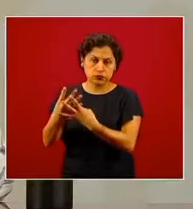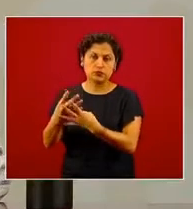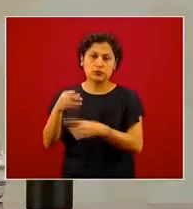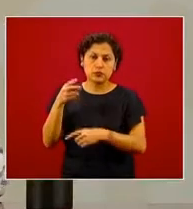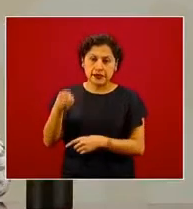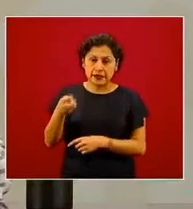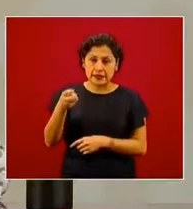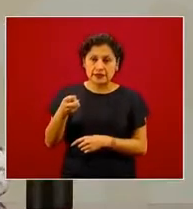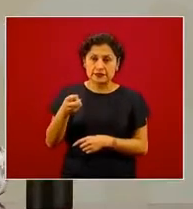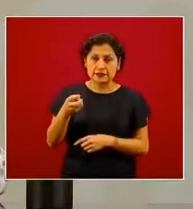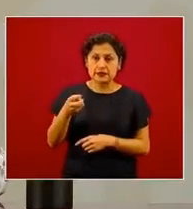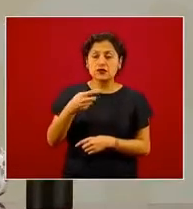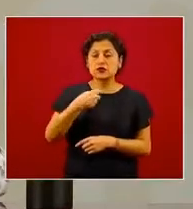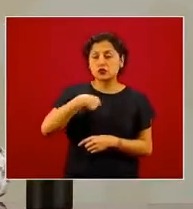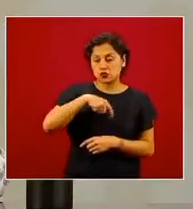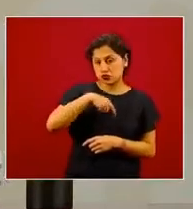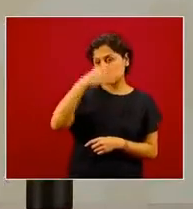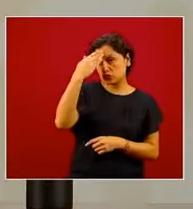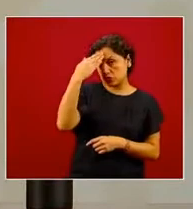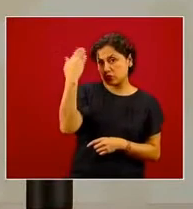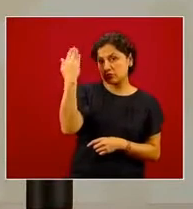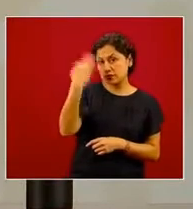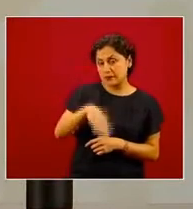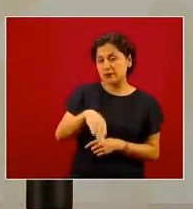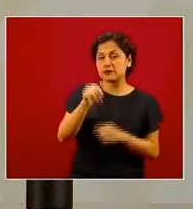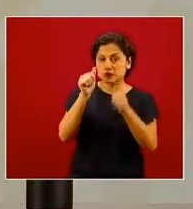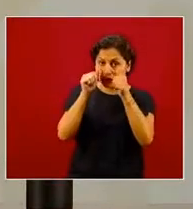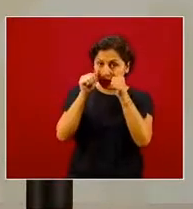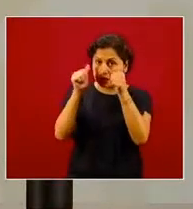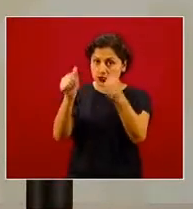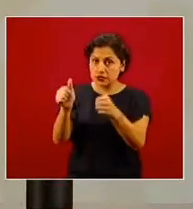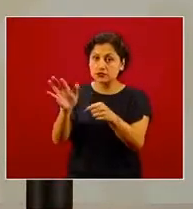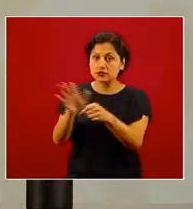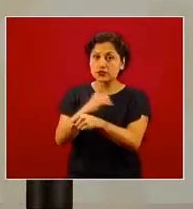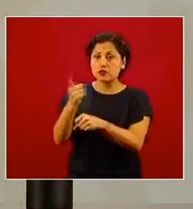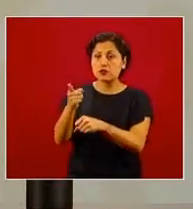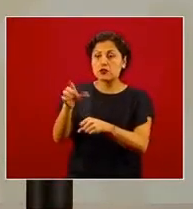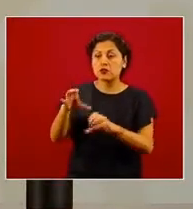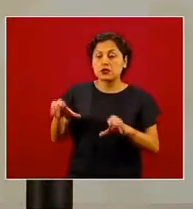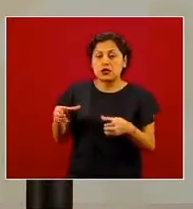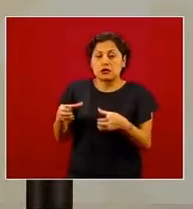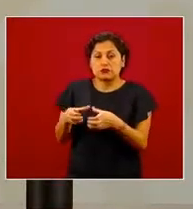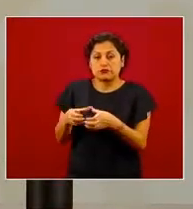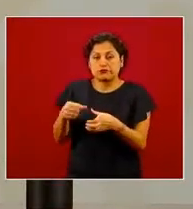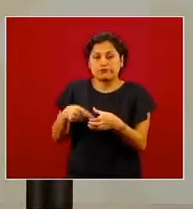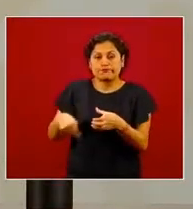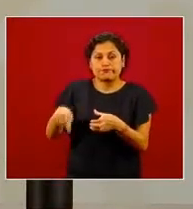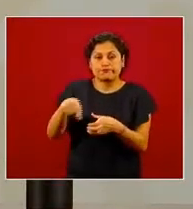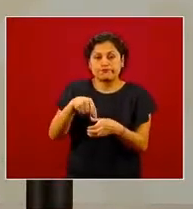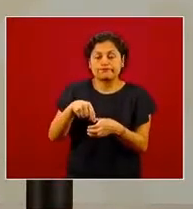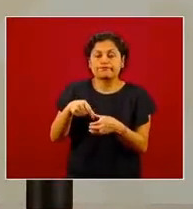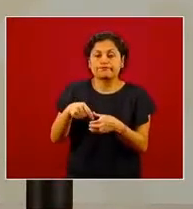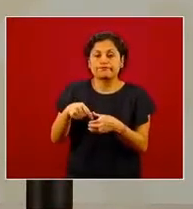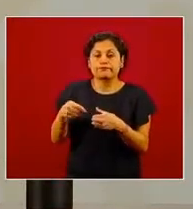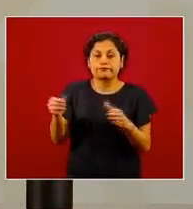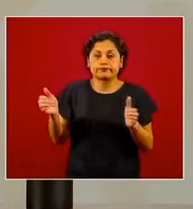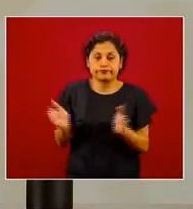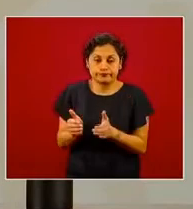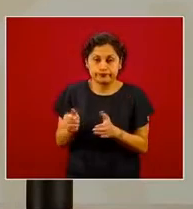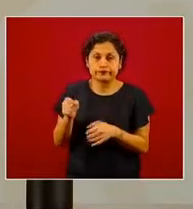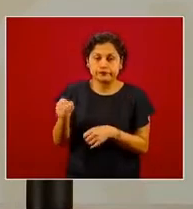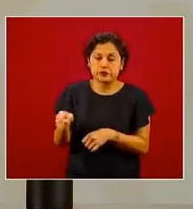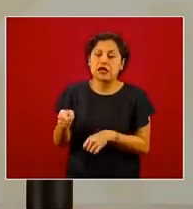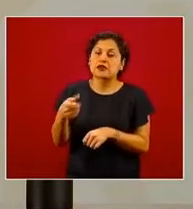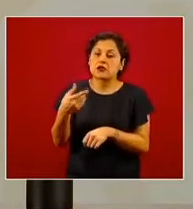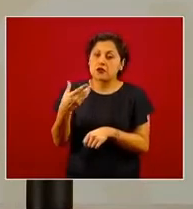from an epidemiological perspective, they are a population at higher risk of transmission of any infectious disease, not just